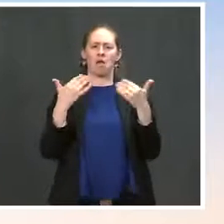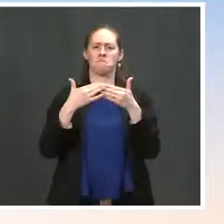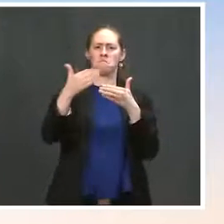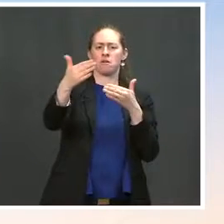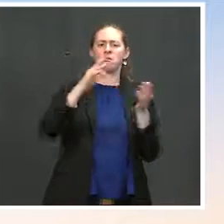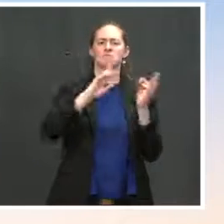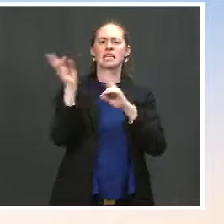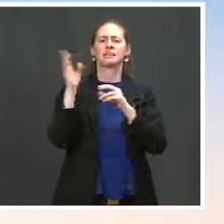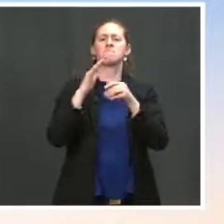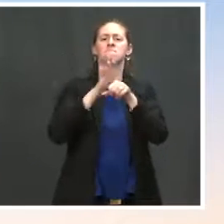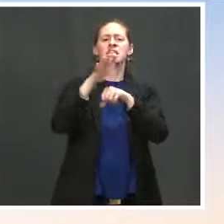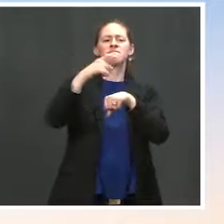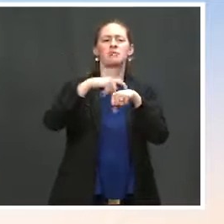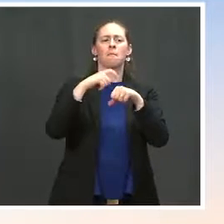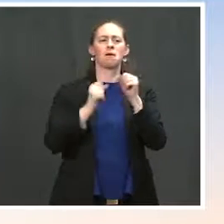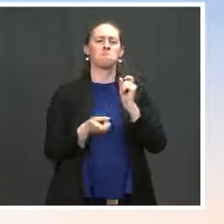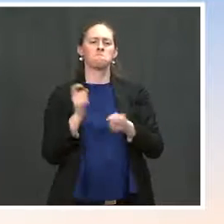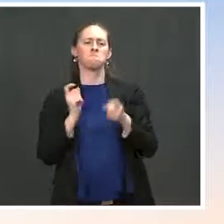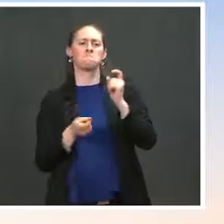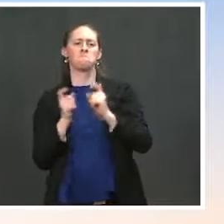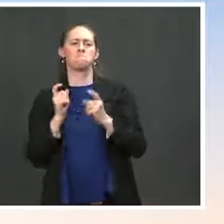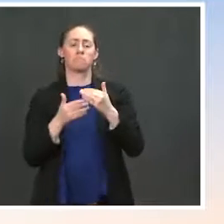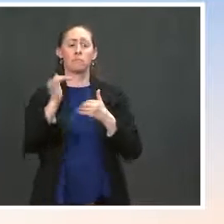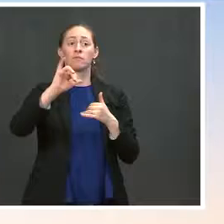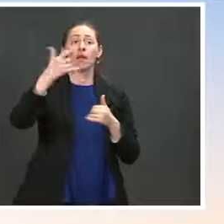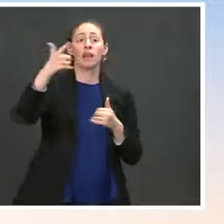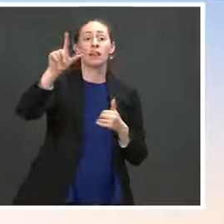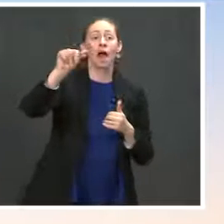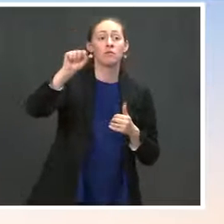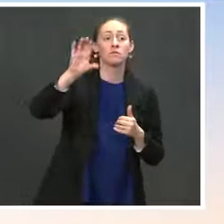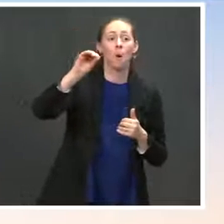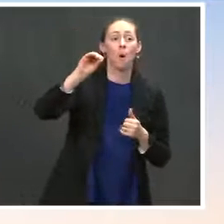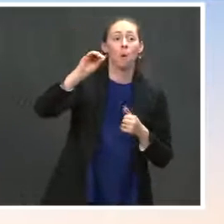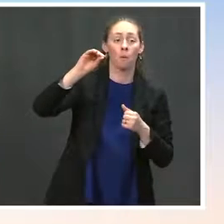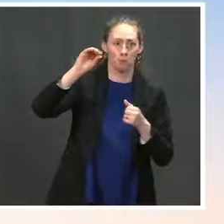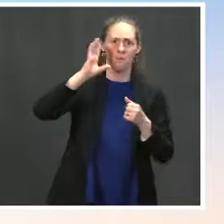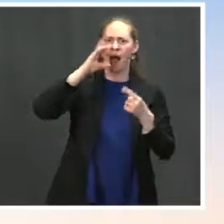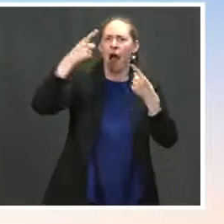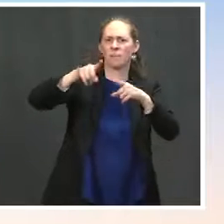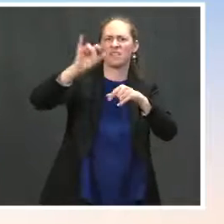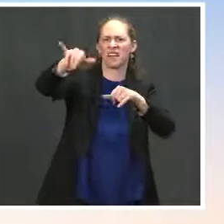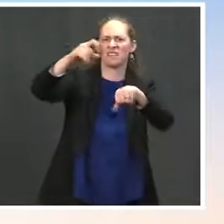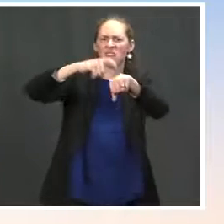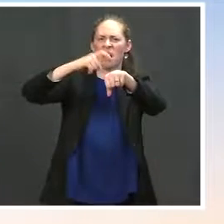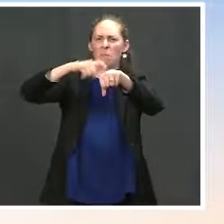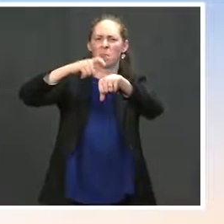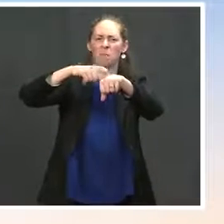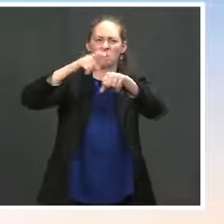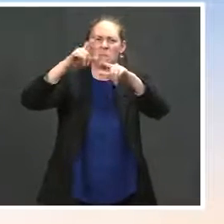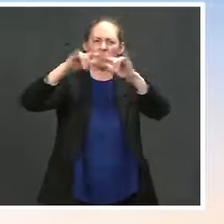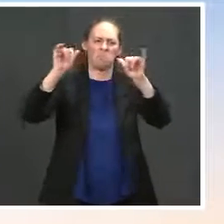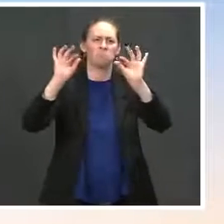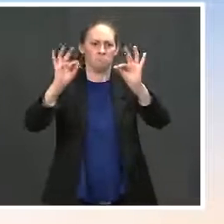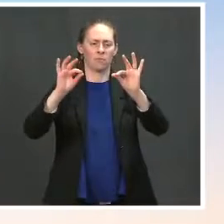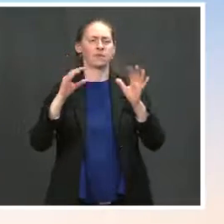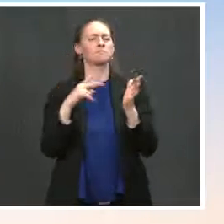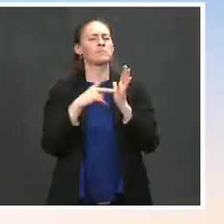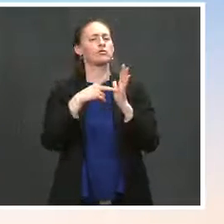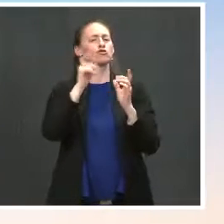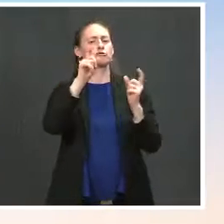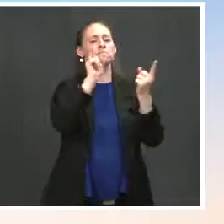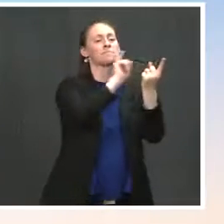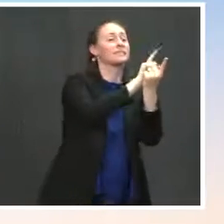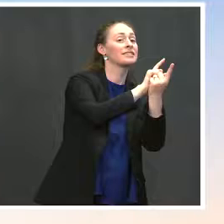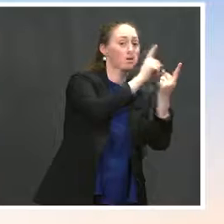timeline and when Glasgow will happen. But we also believe that there are a number of pathways to meeting our goals and meeting